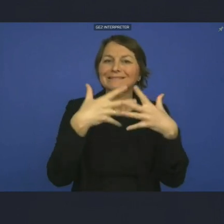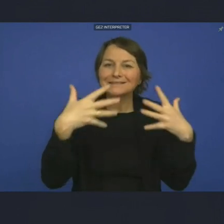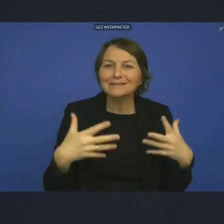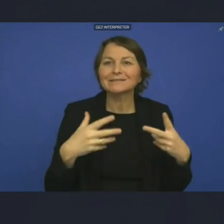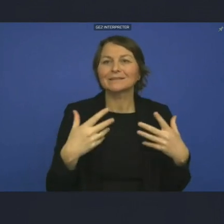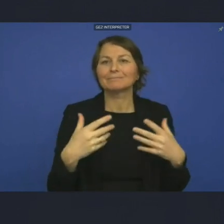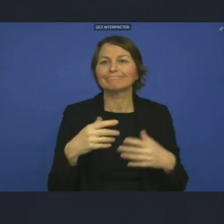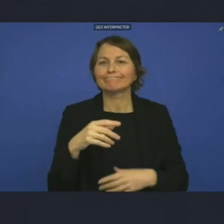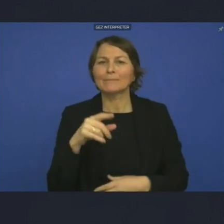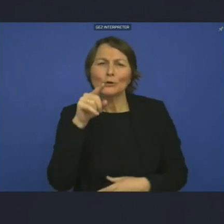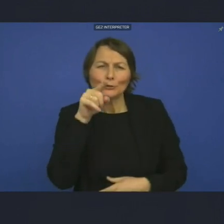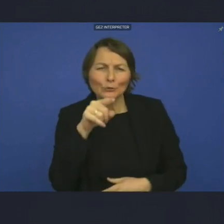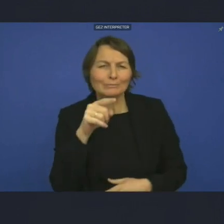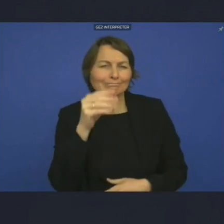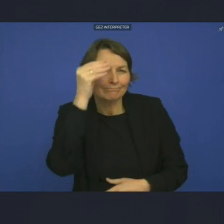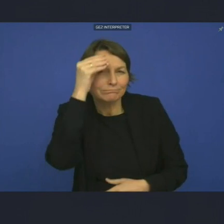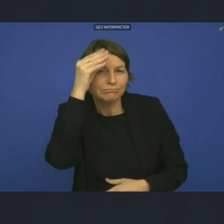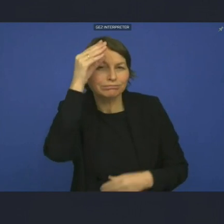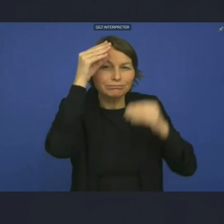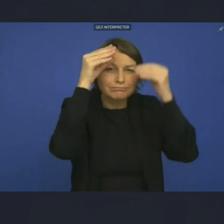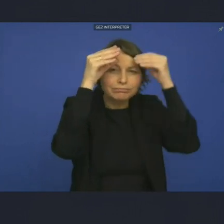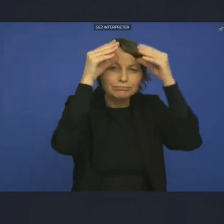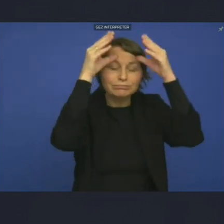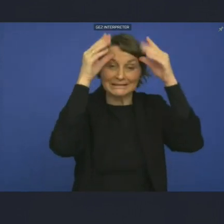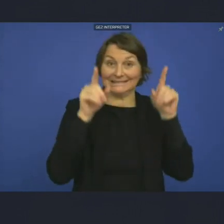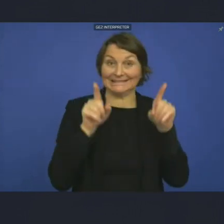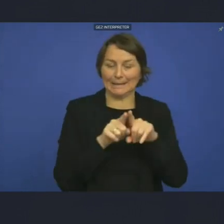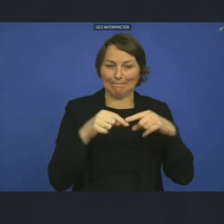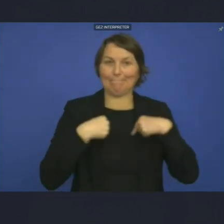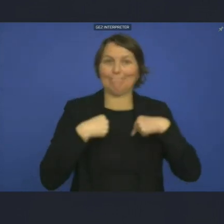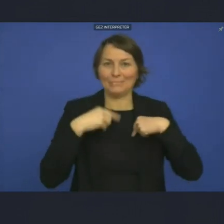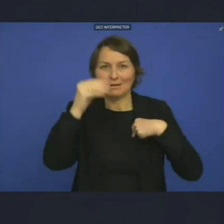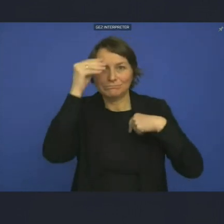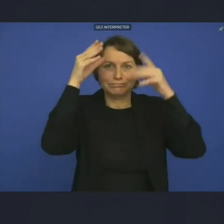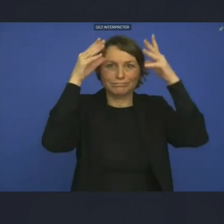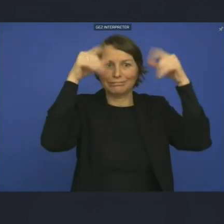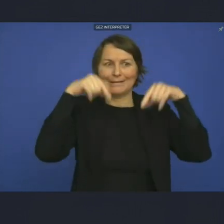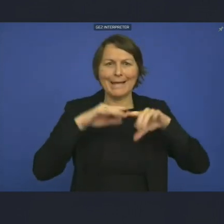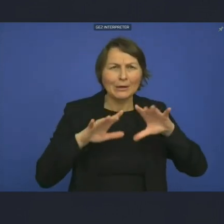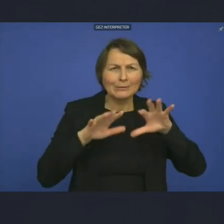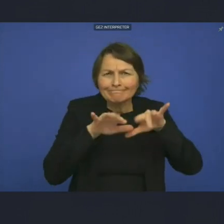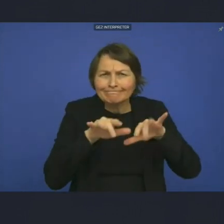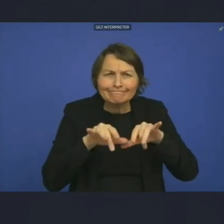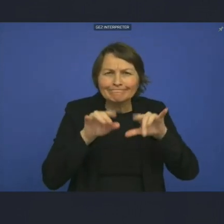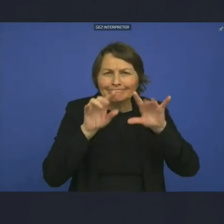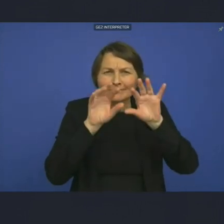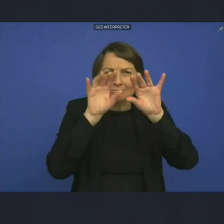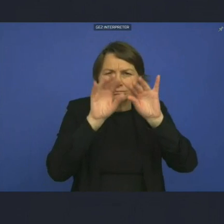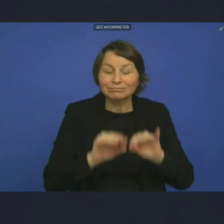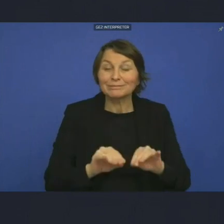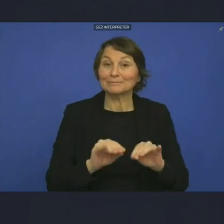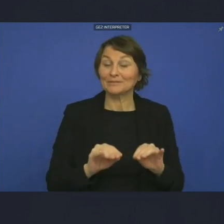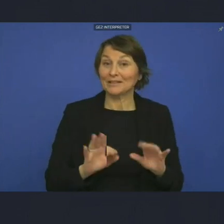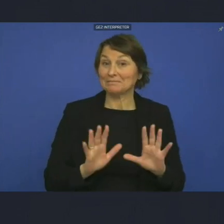and expertise, as it is for us also to work with this tool. I think that for the moment we can